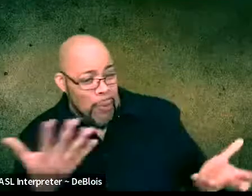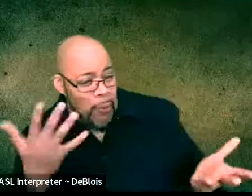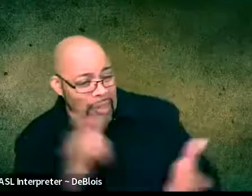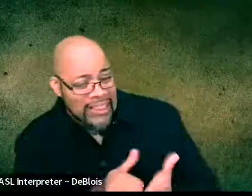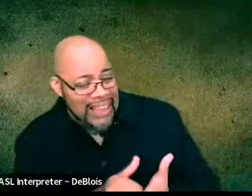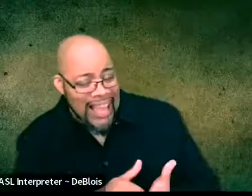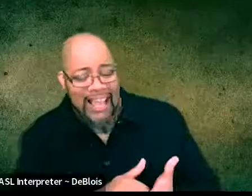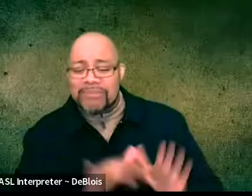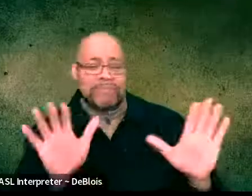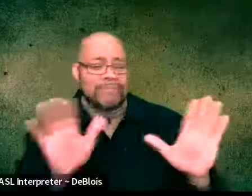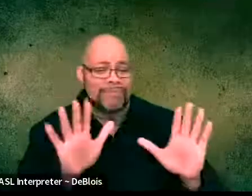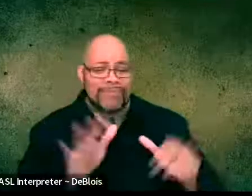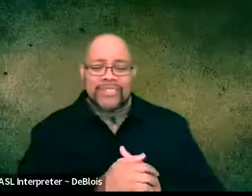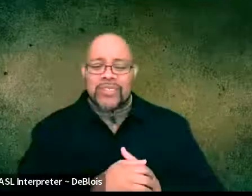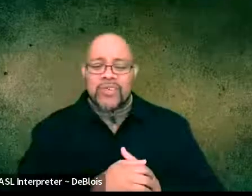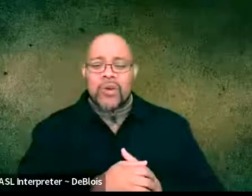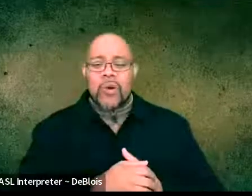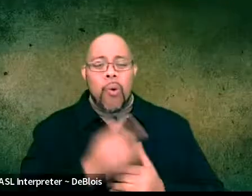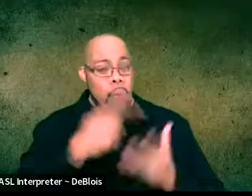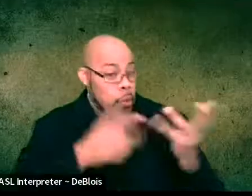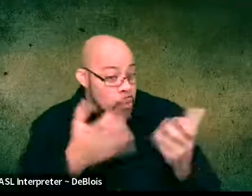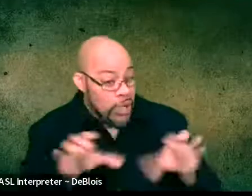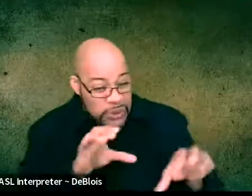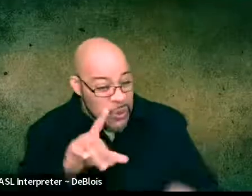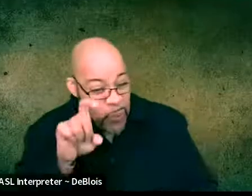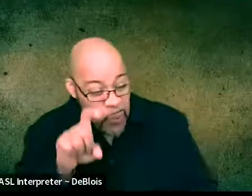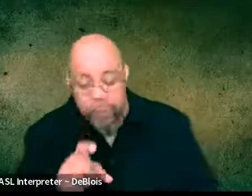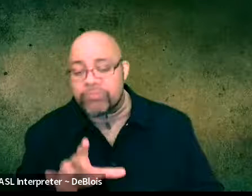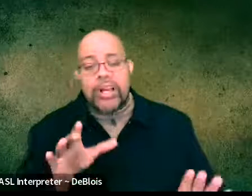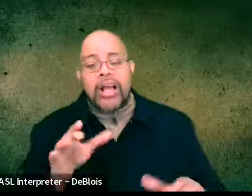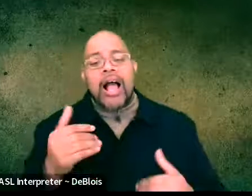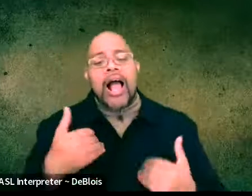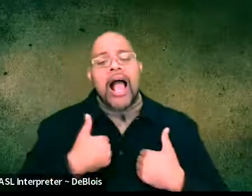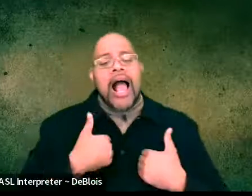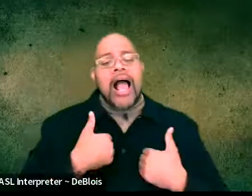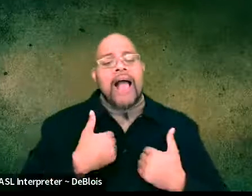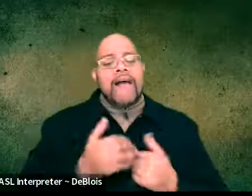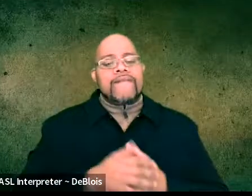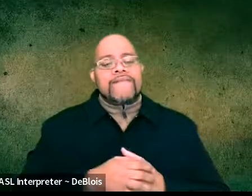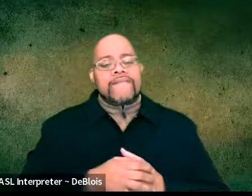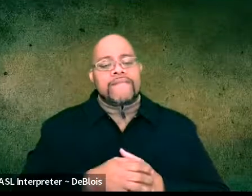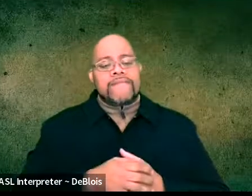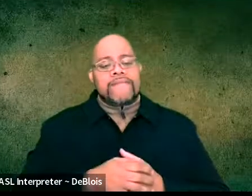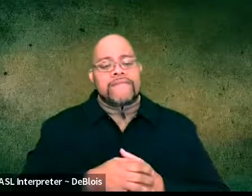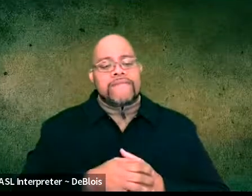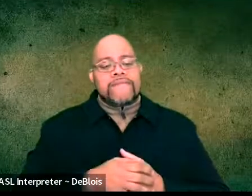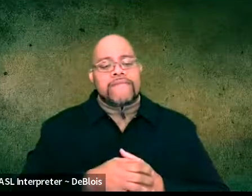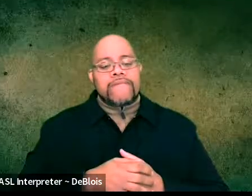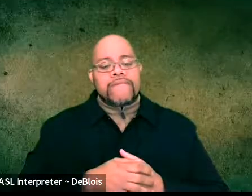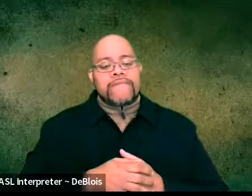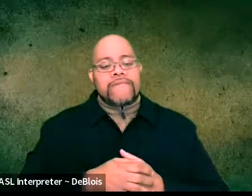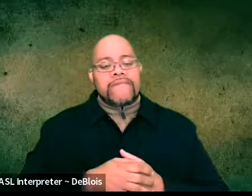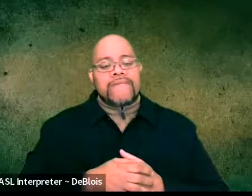is that? What do you want to do? There's a sense of sometimes.